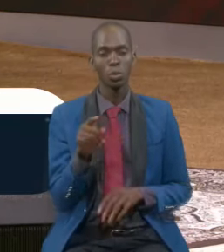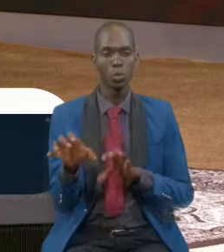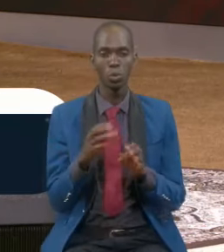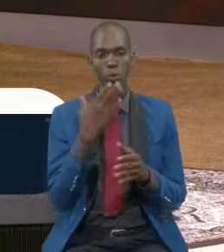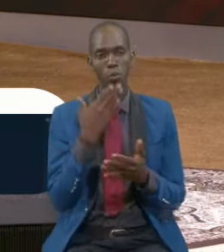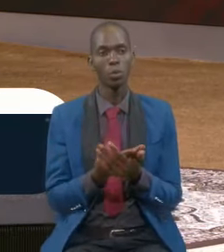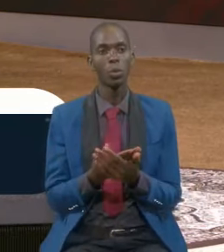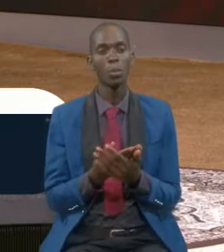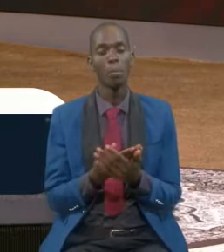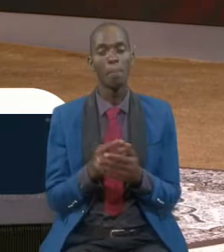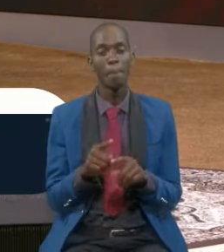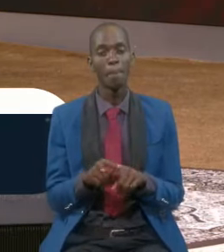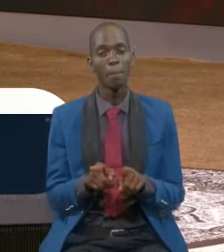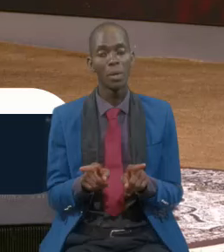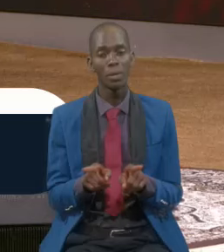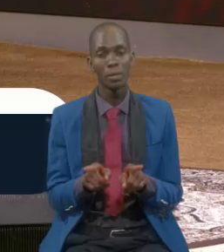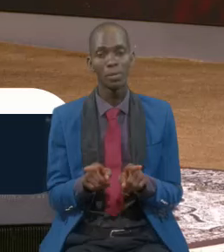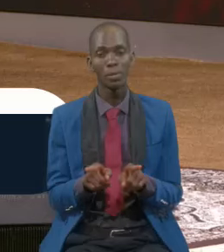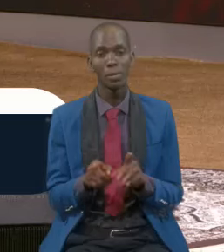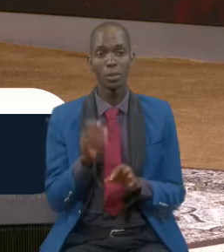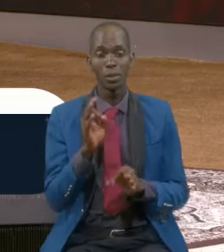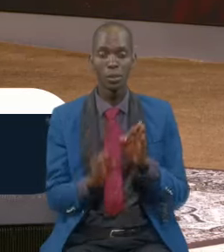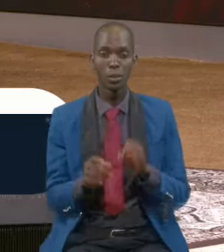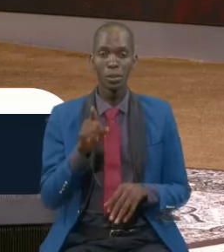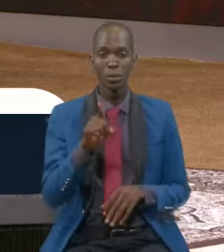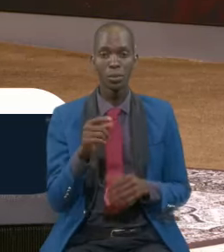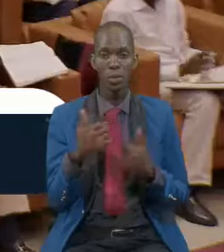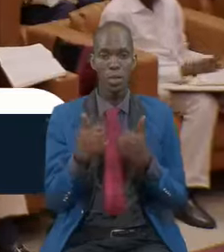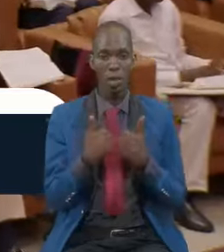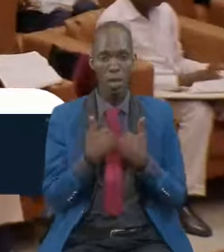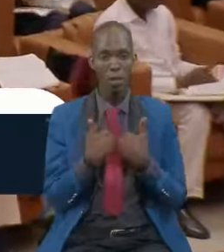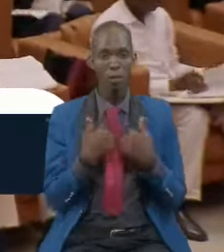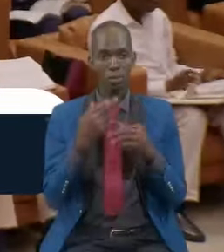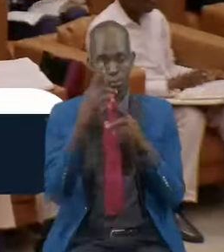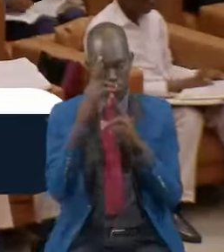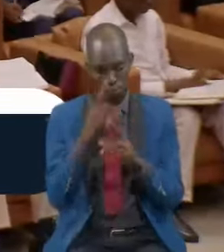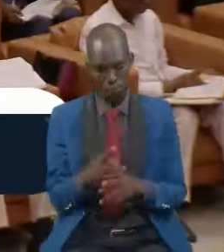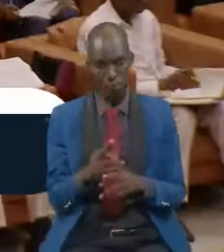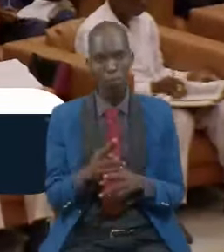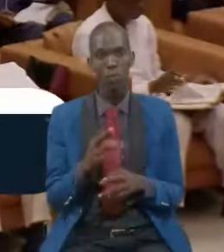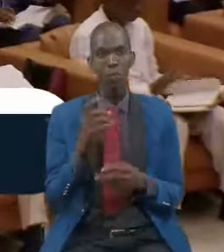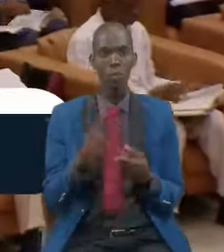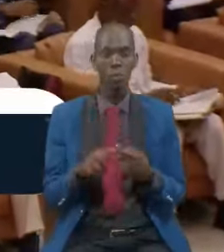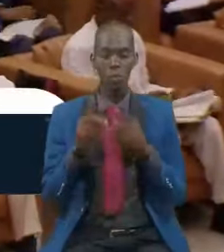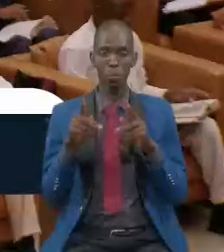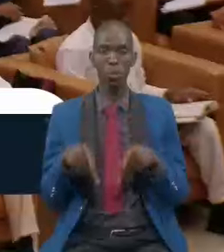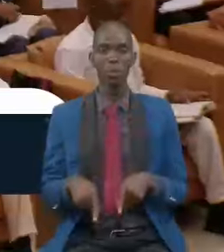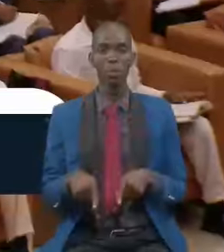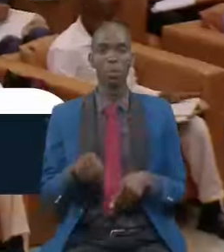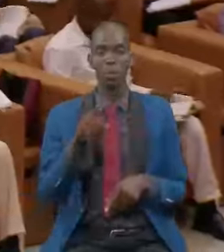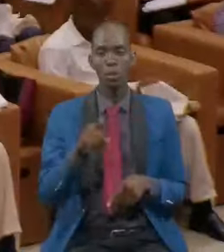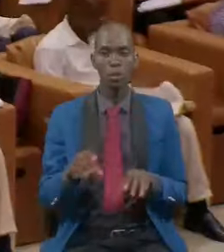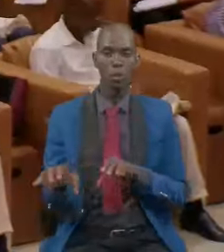9, but if ye have respect of persons, ye